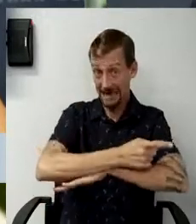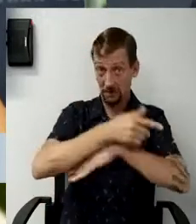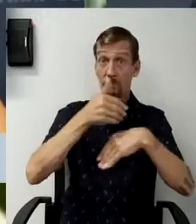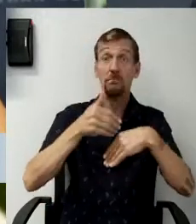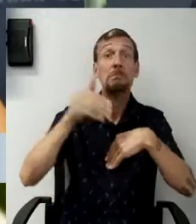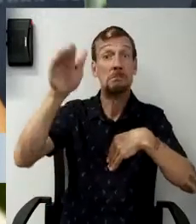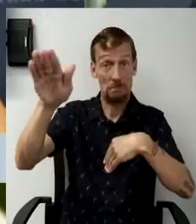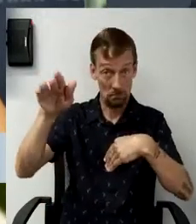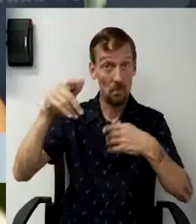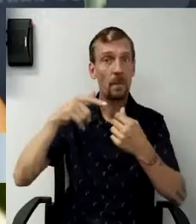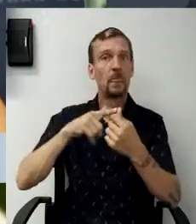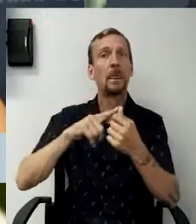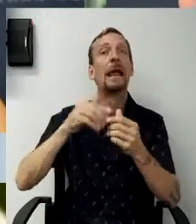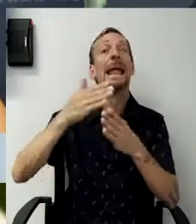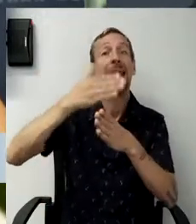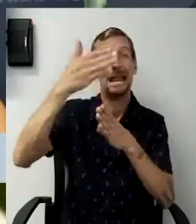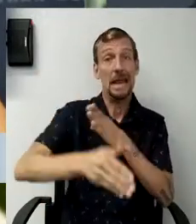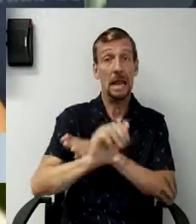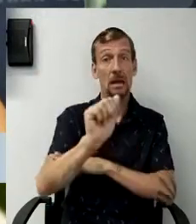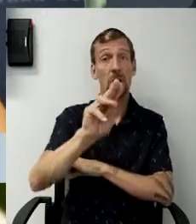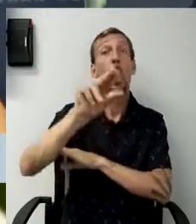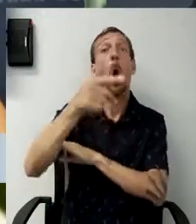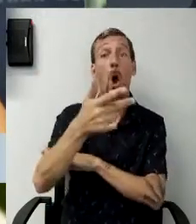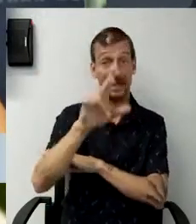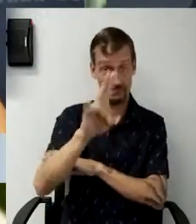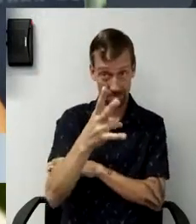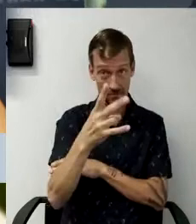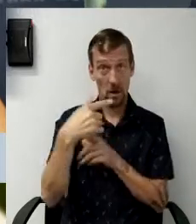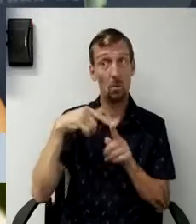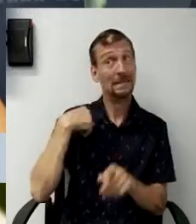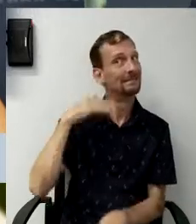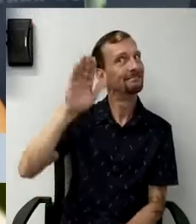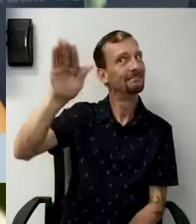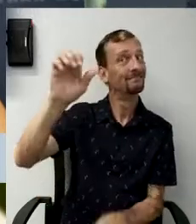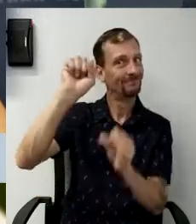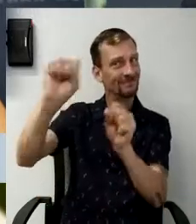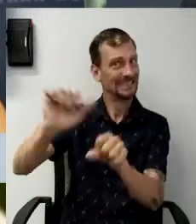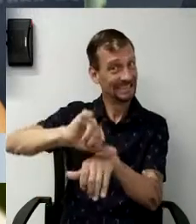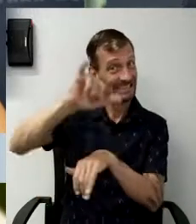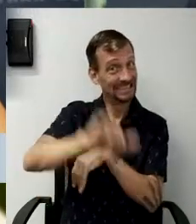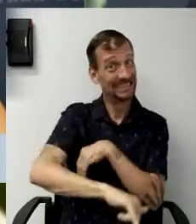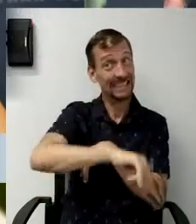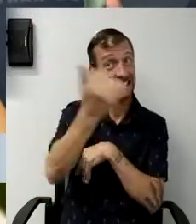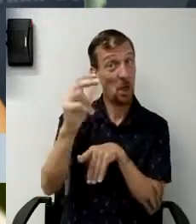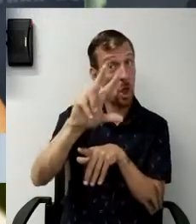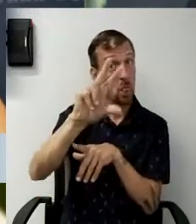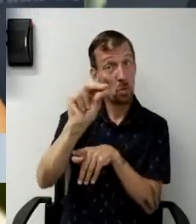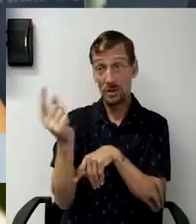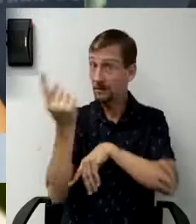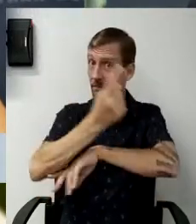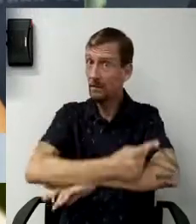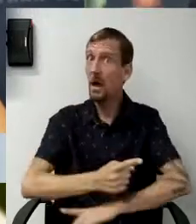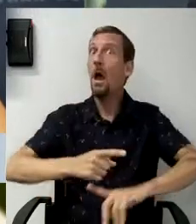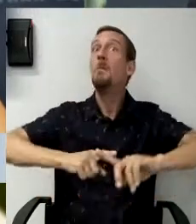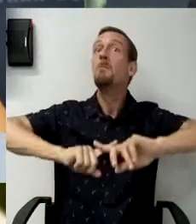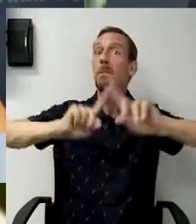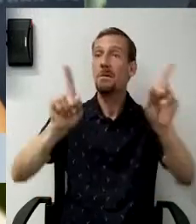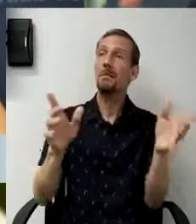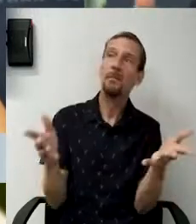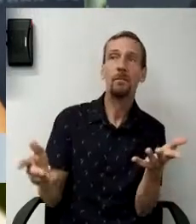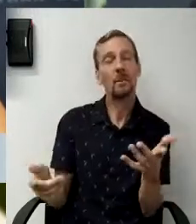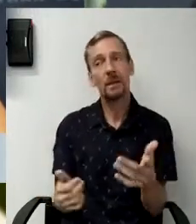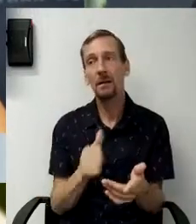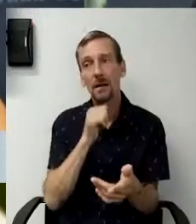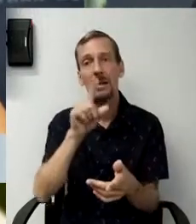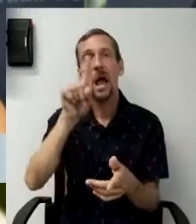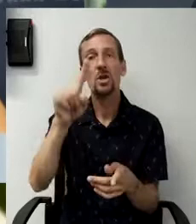on August 7th. We asked for them to stay another 30 days, but apparently, they're not